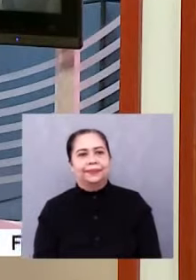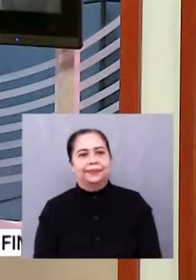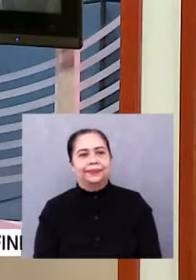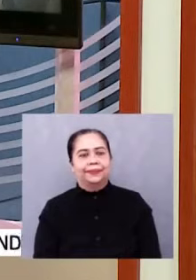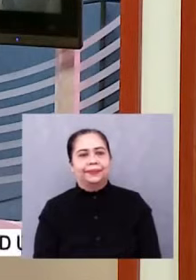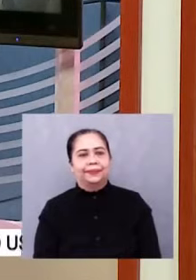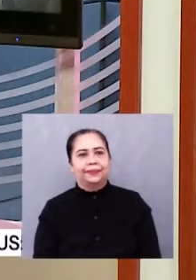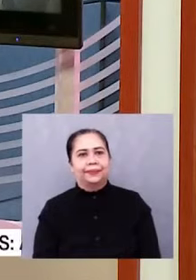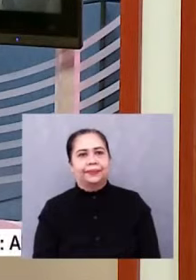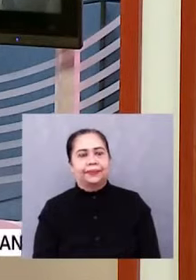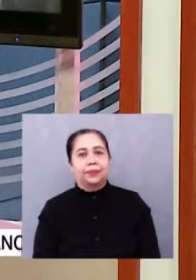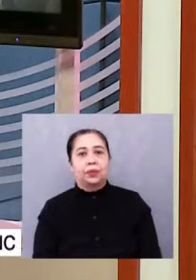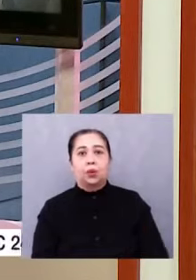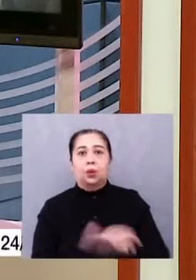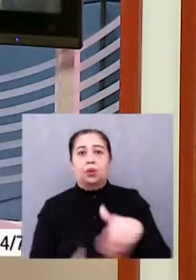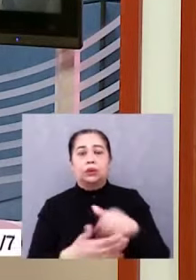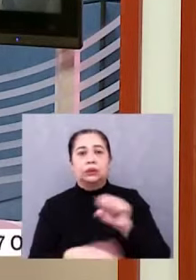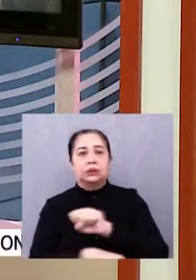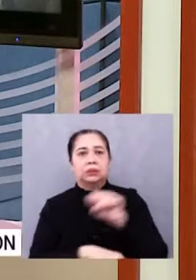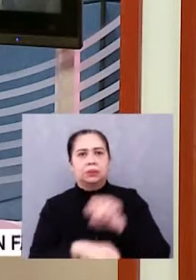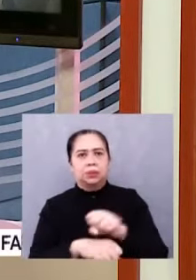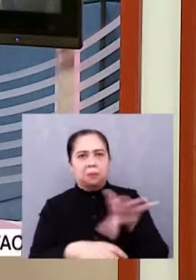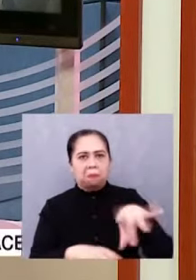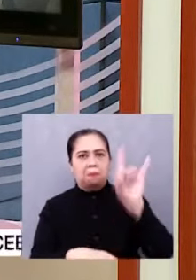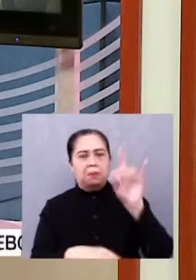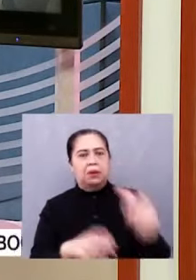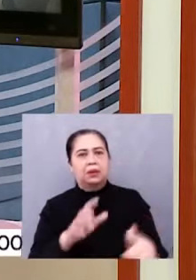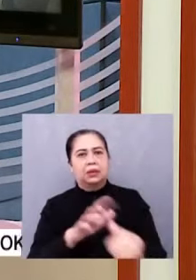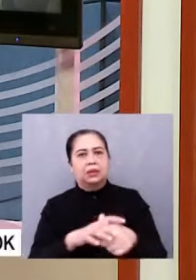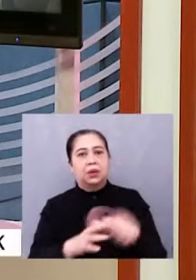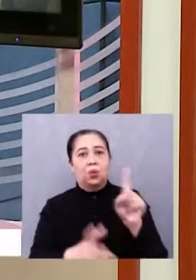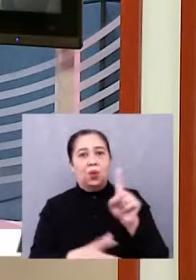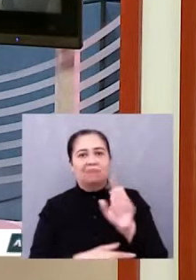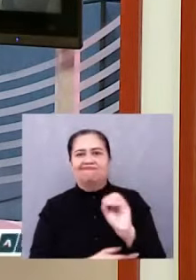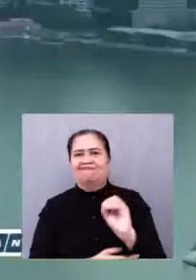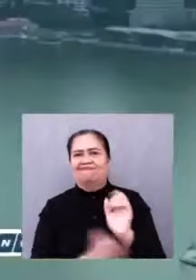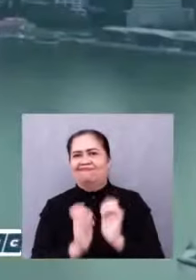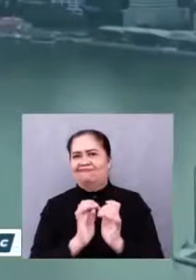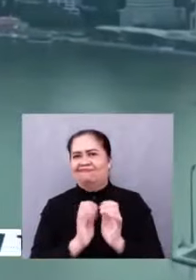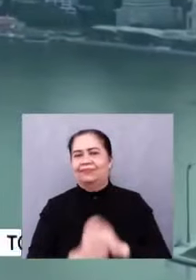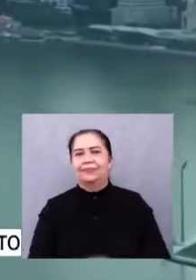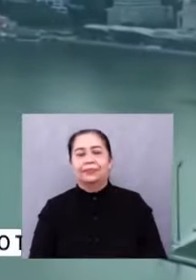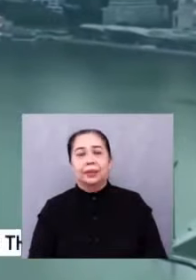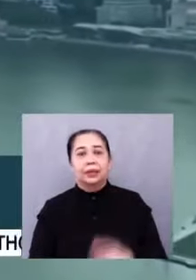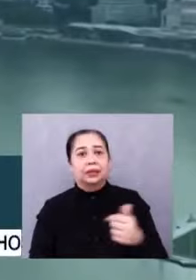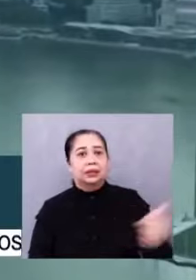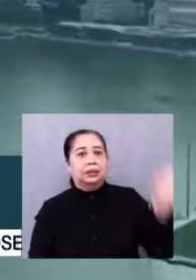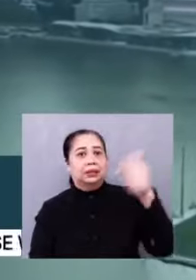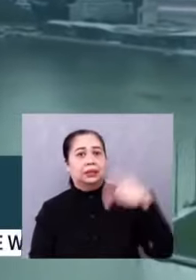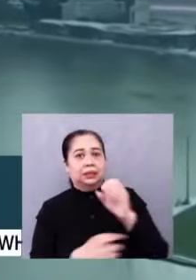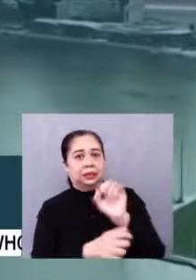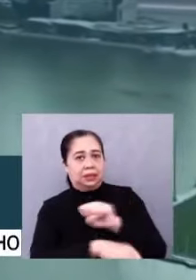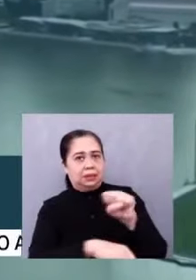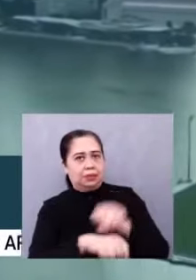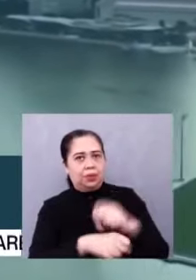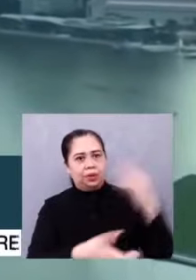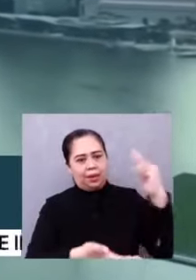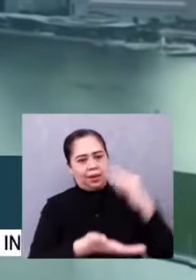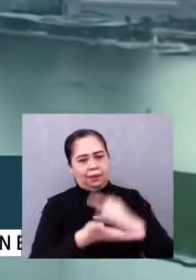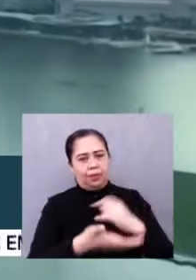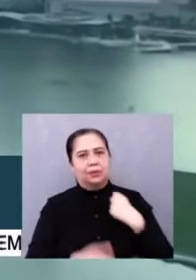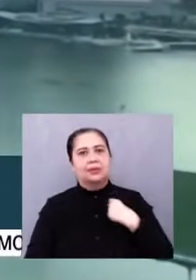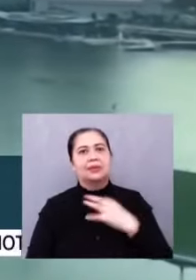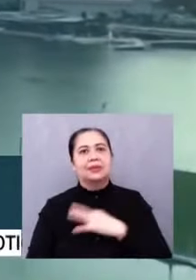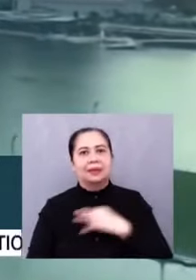Well, Singapore has detected its first locally transmitted case of the Omicron variant. Authorities say an airport staff member is the